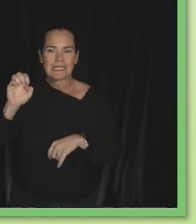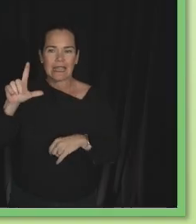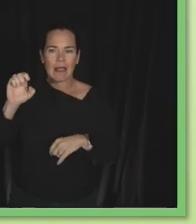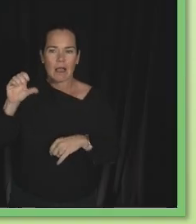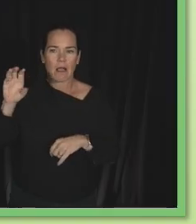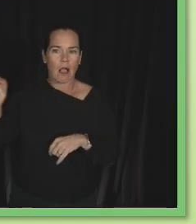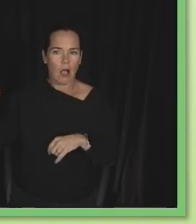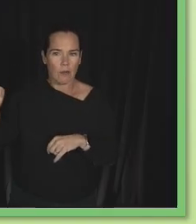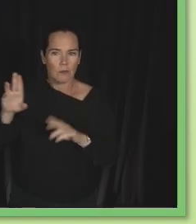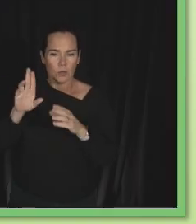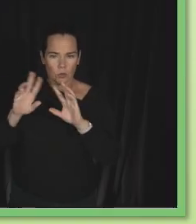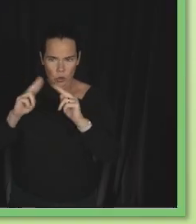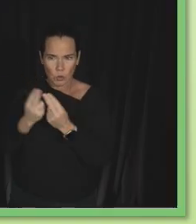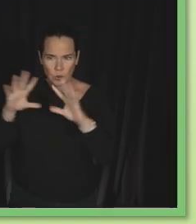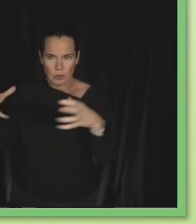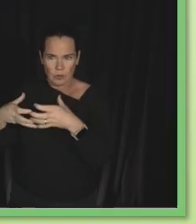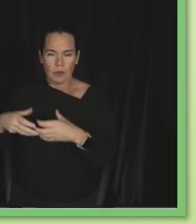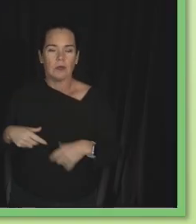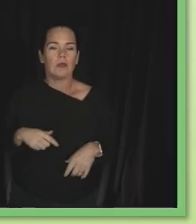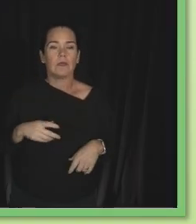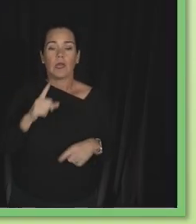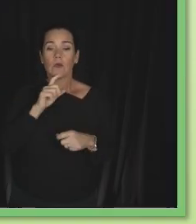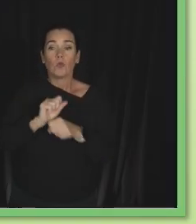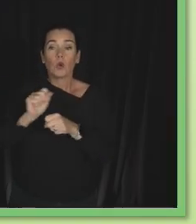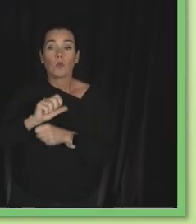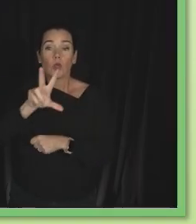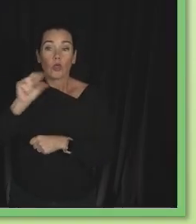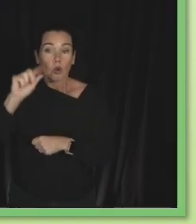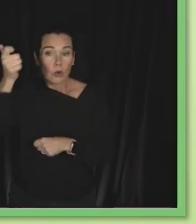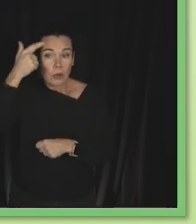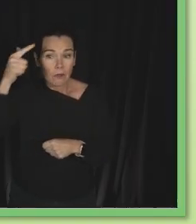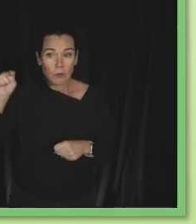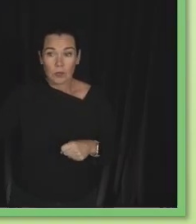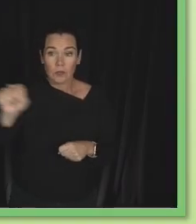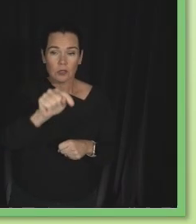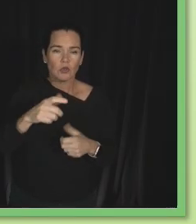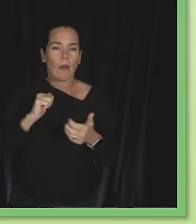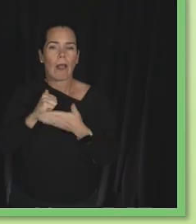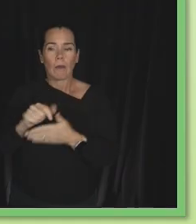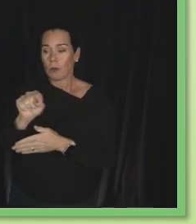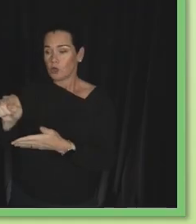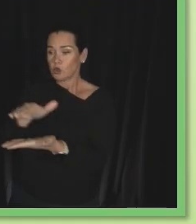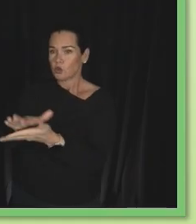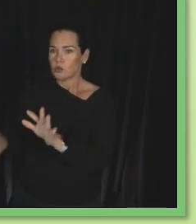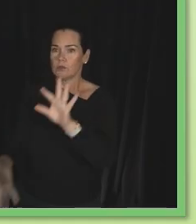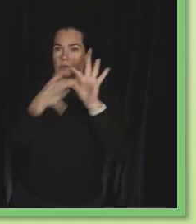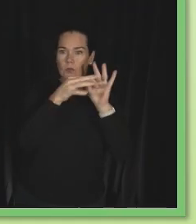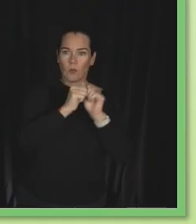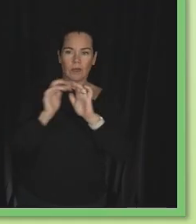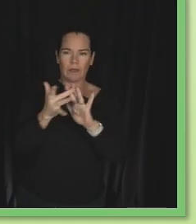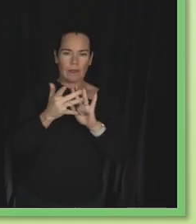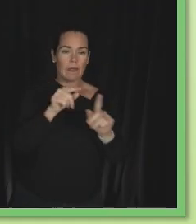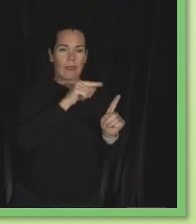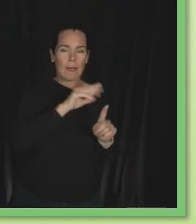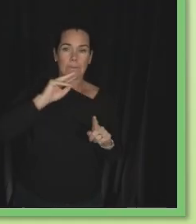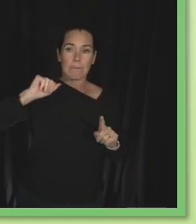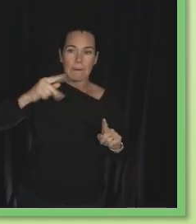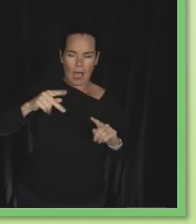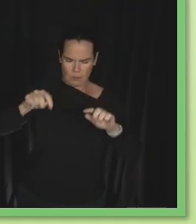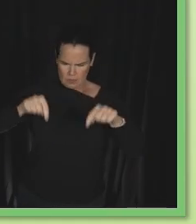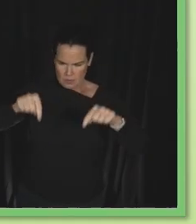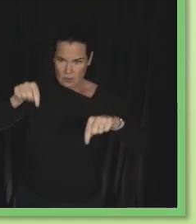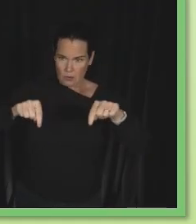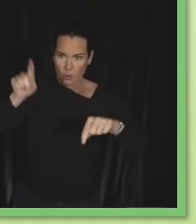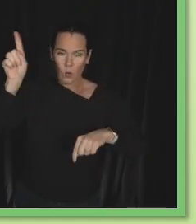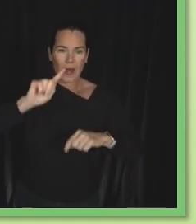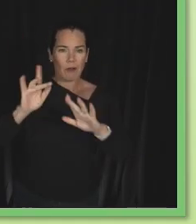30 governments to connect the schools to the internet. So they help map, improve internet access. It's obviously not a